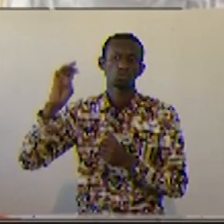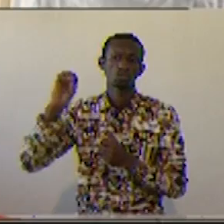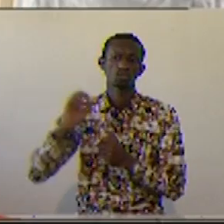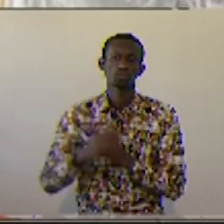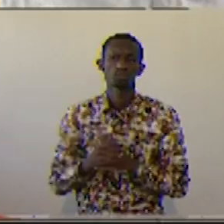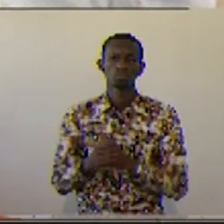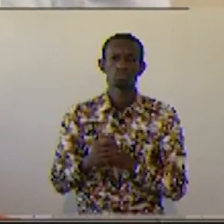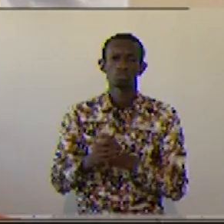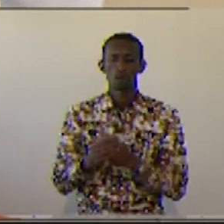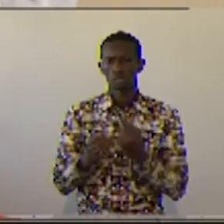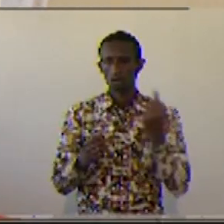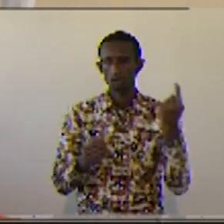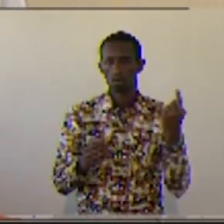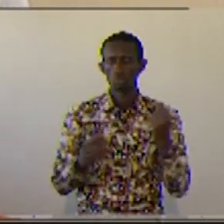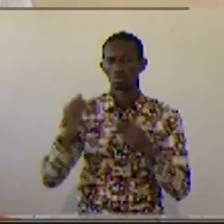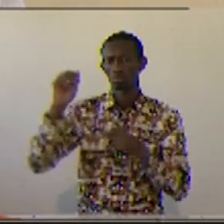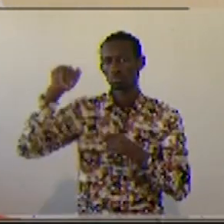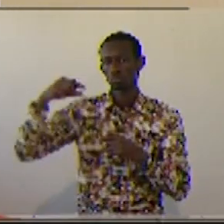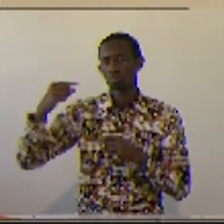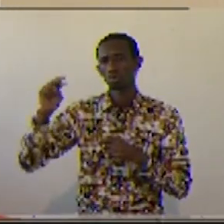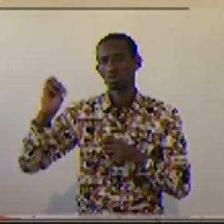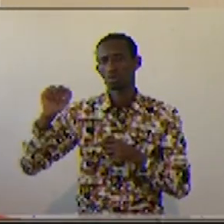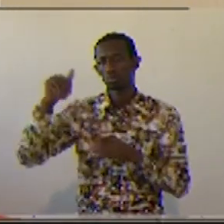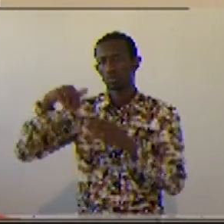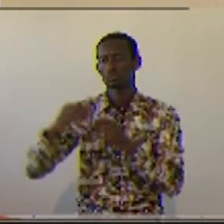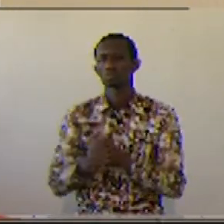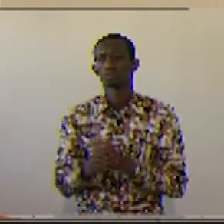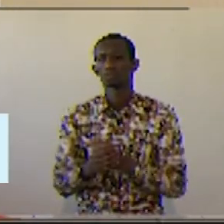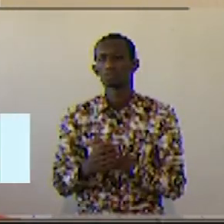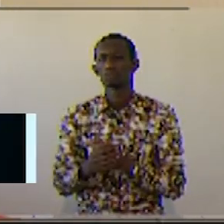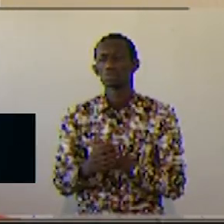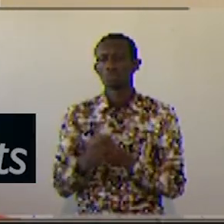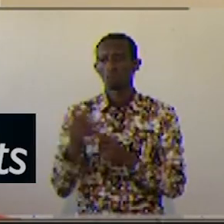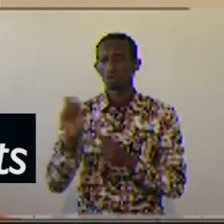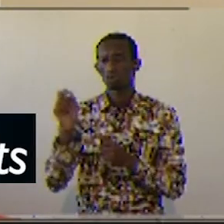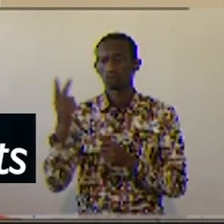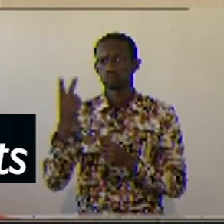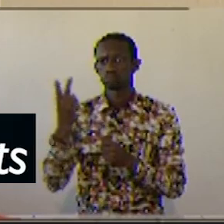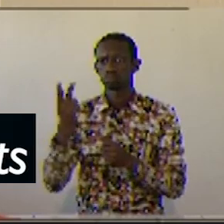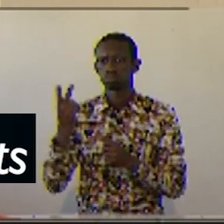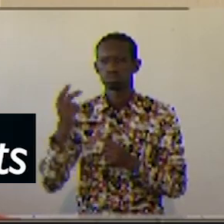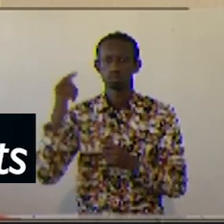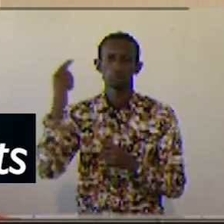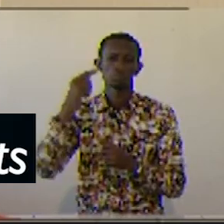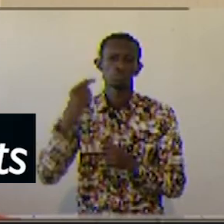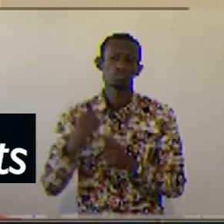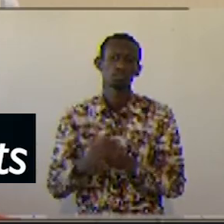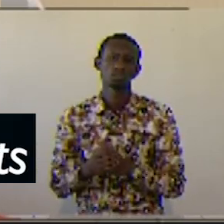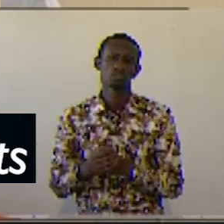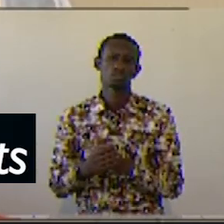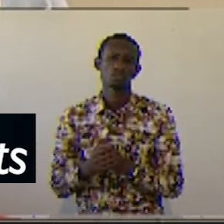in the reactant side. So we put 2 here. If we put 2 here, we have 2